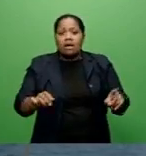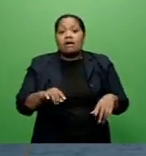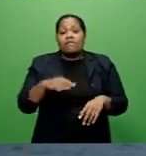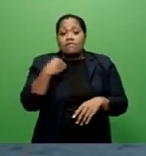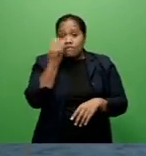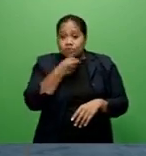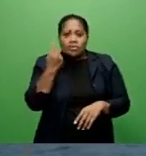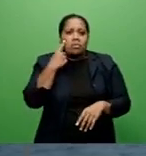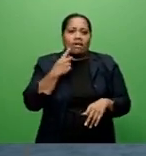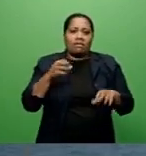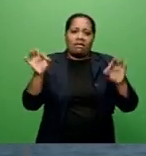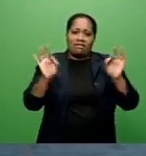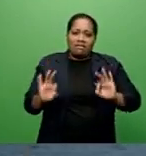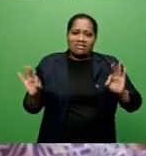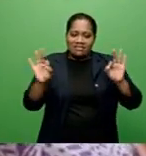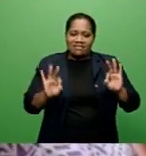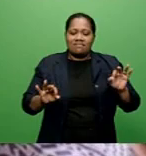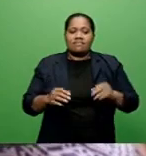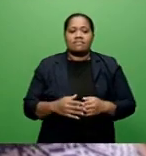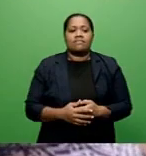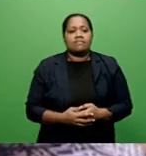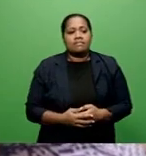Kelly Wadala reports.